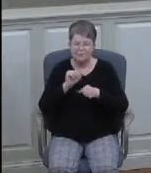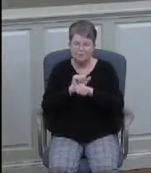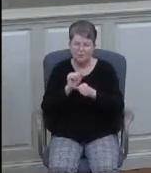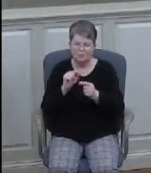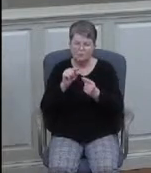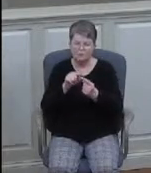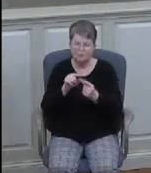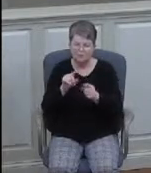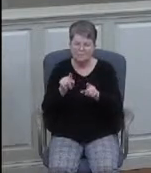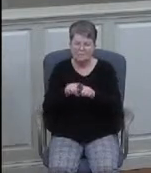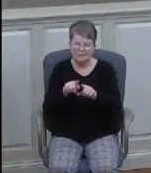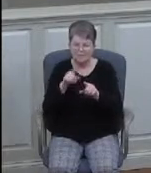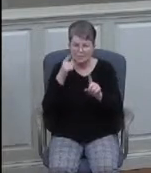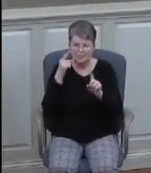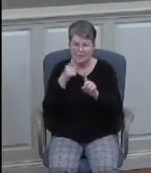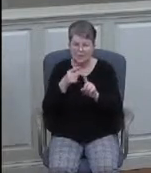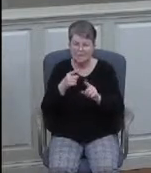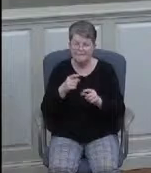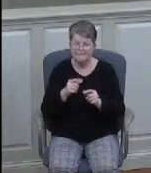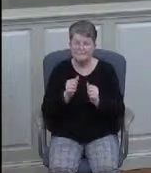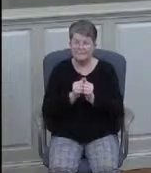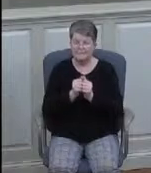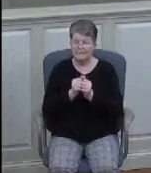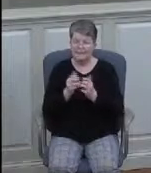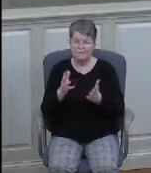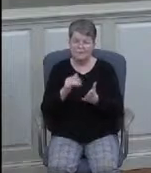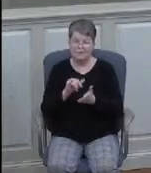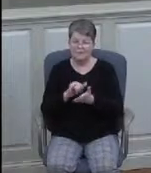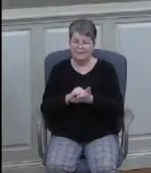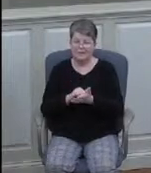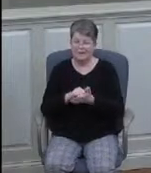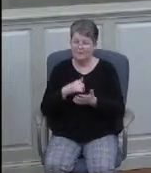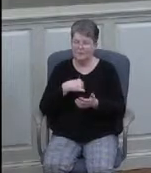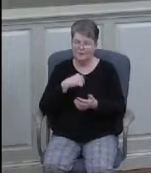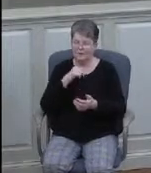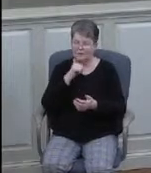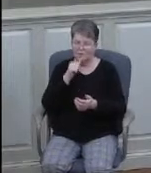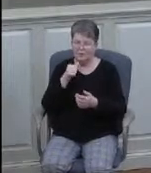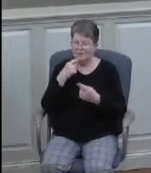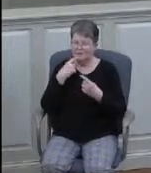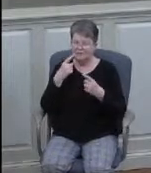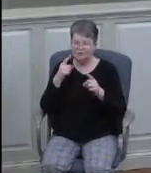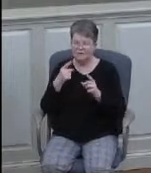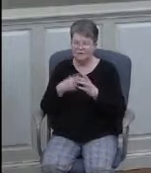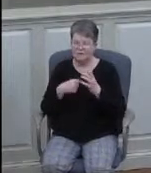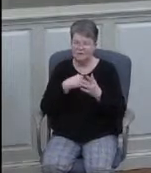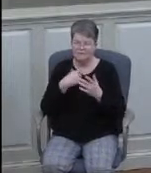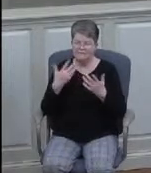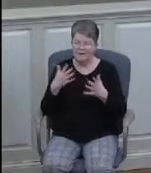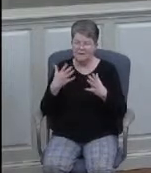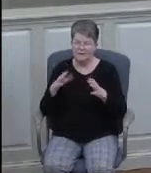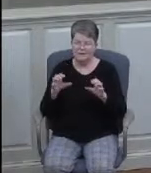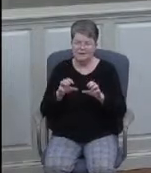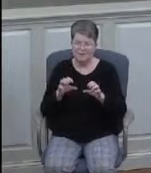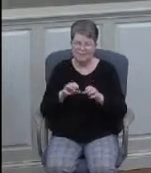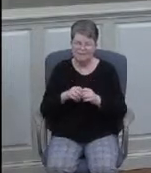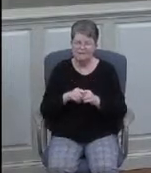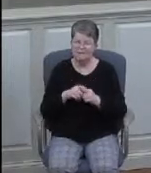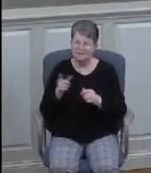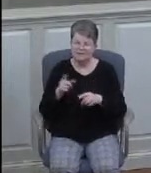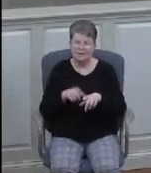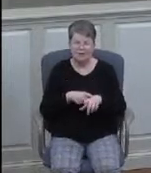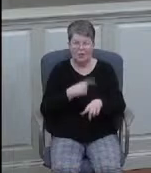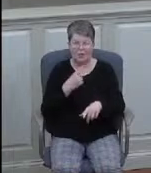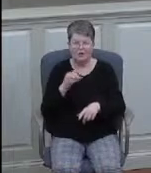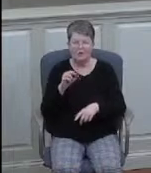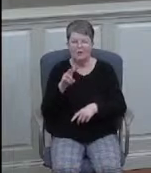the same goal. So I think that without that, we wouldn't be able to achieve what we've done up to this point. So it's long overdue, and I'm glad